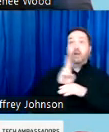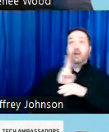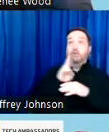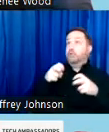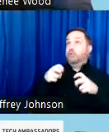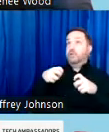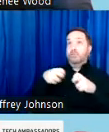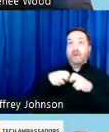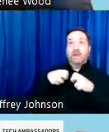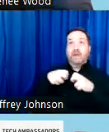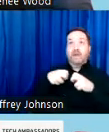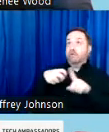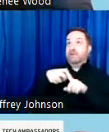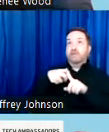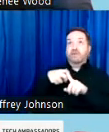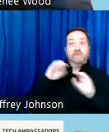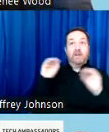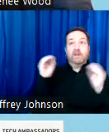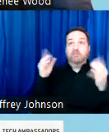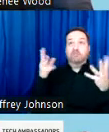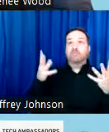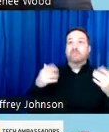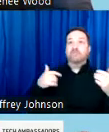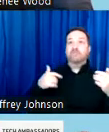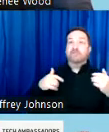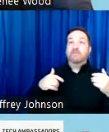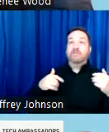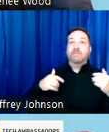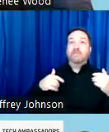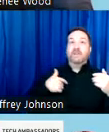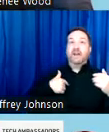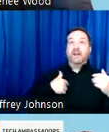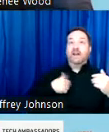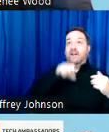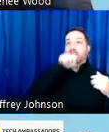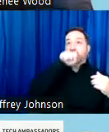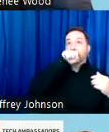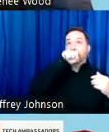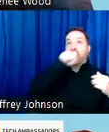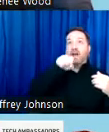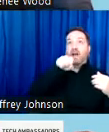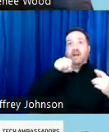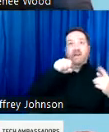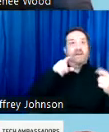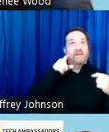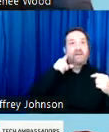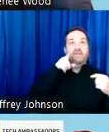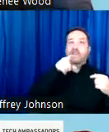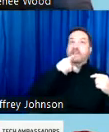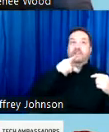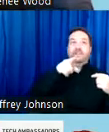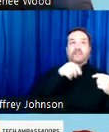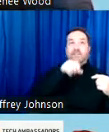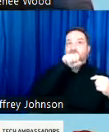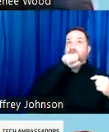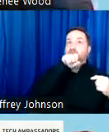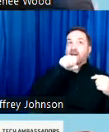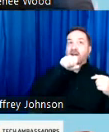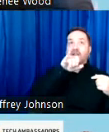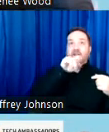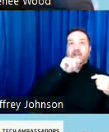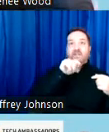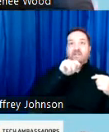huh? No, I love these things. I